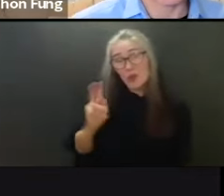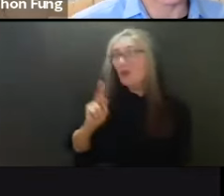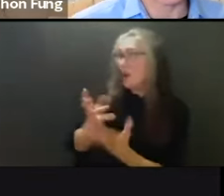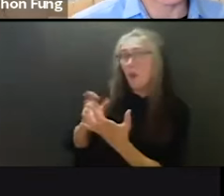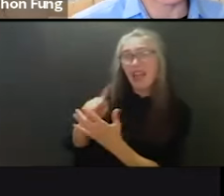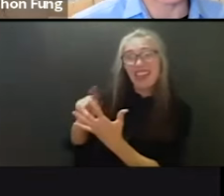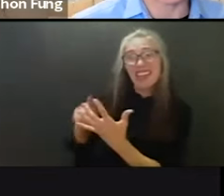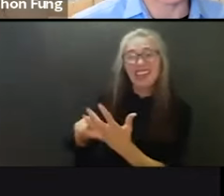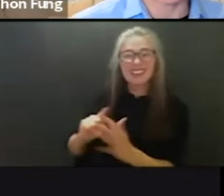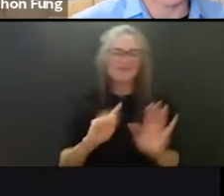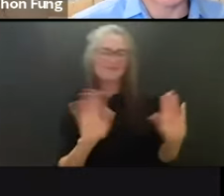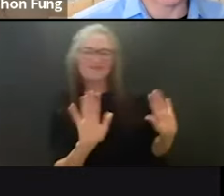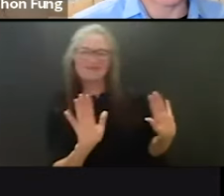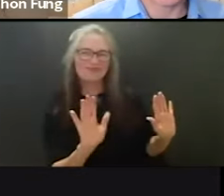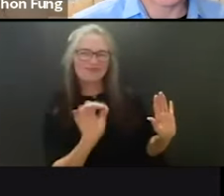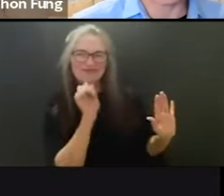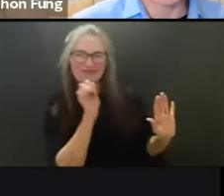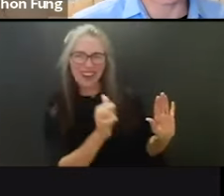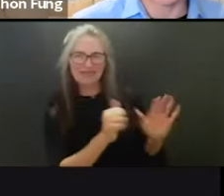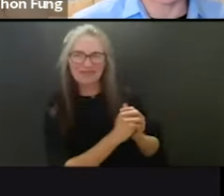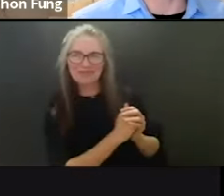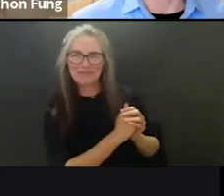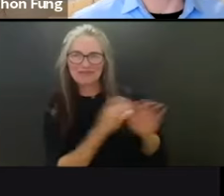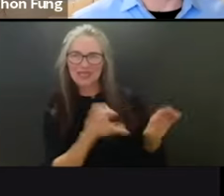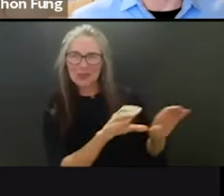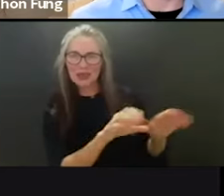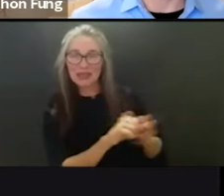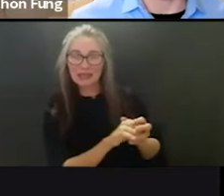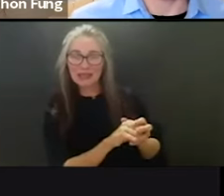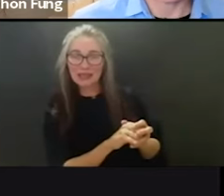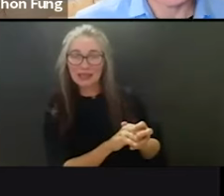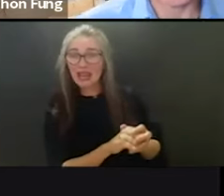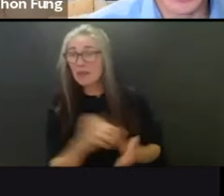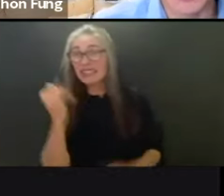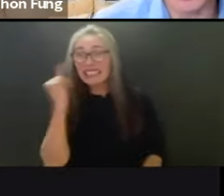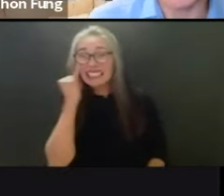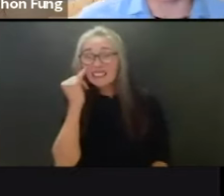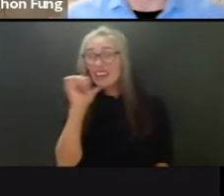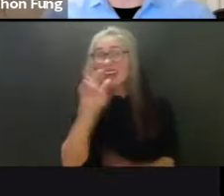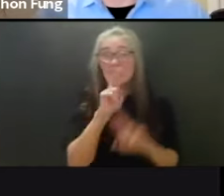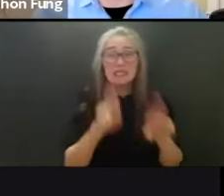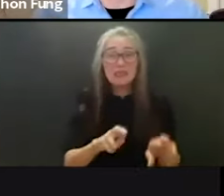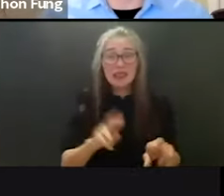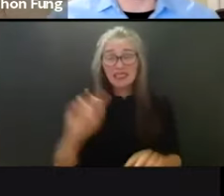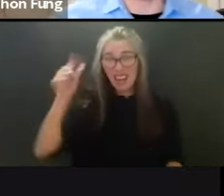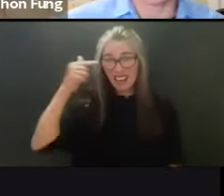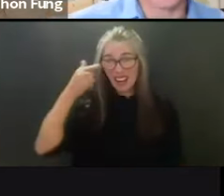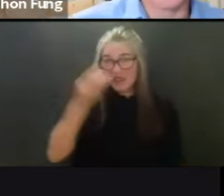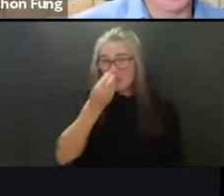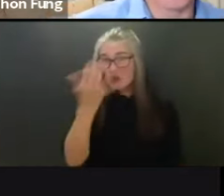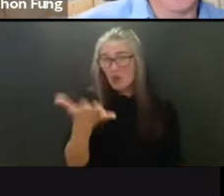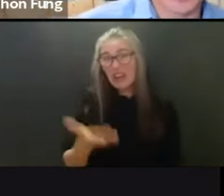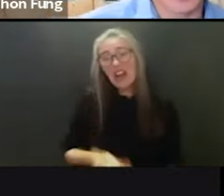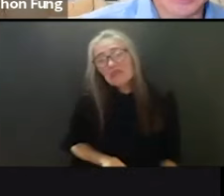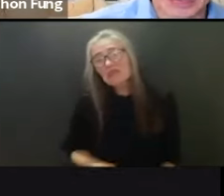But when few citizens want something to happen, government is unlikely to do that thing. And an unresponsive government is just a coin